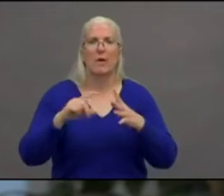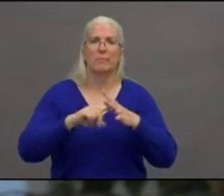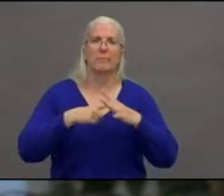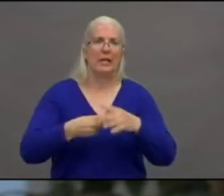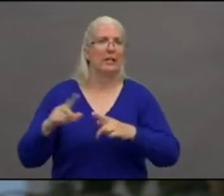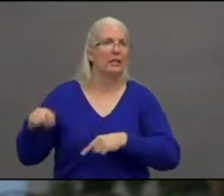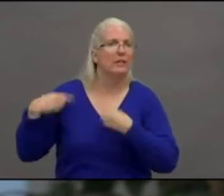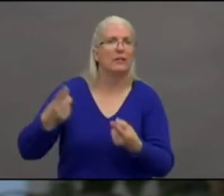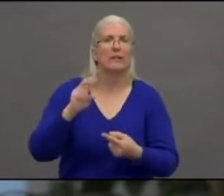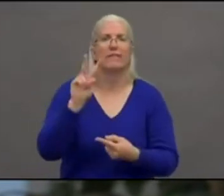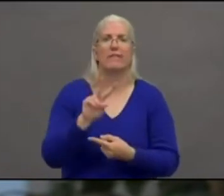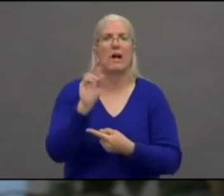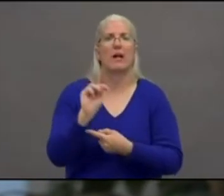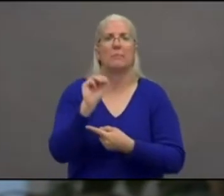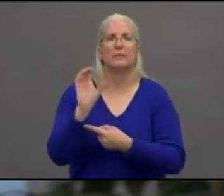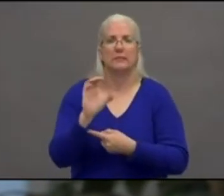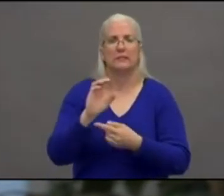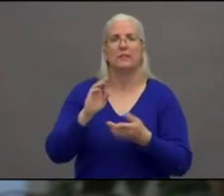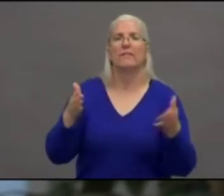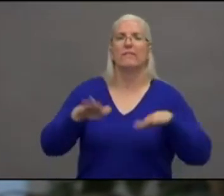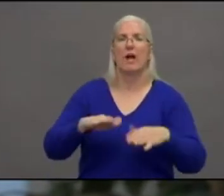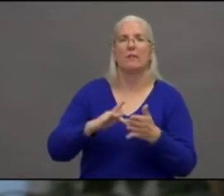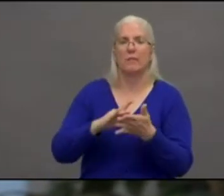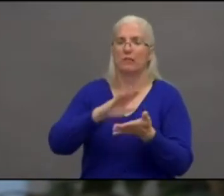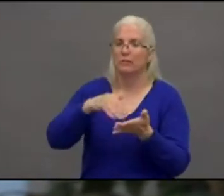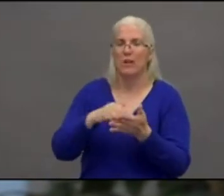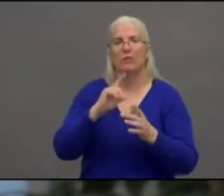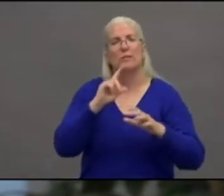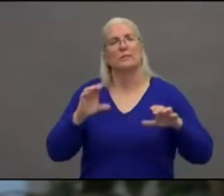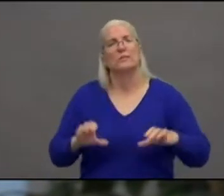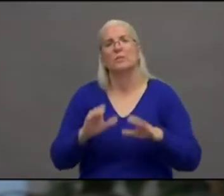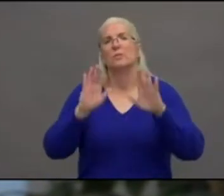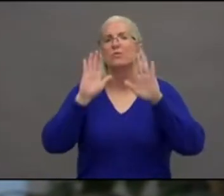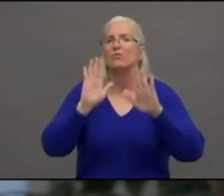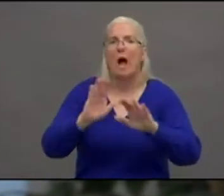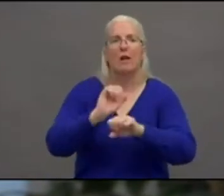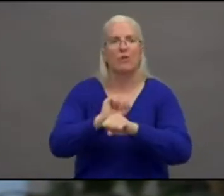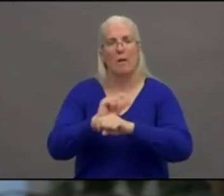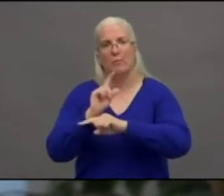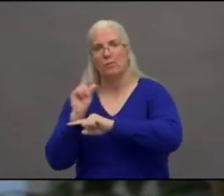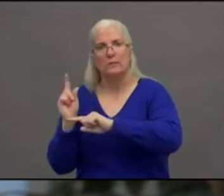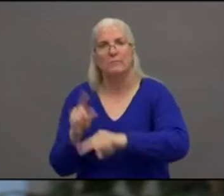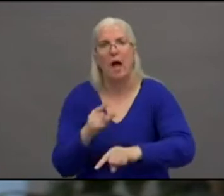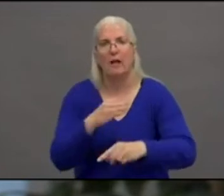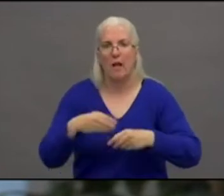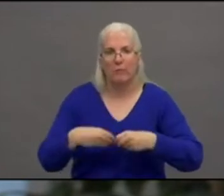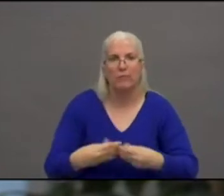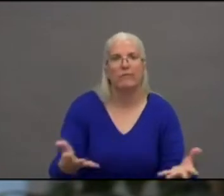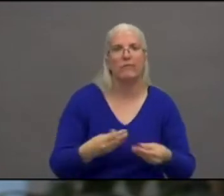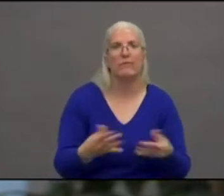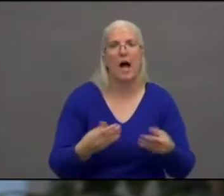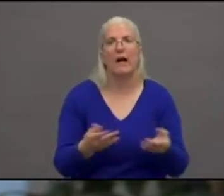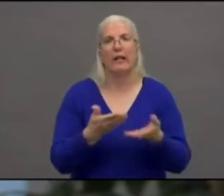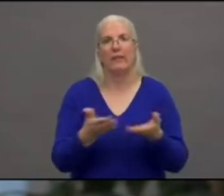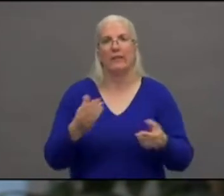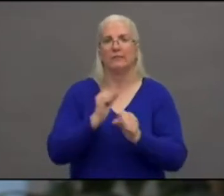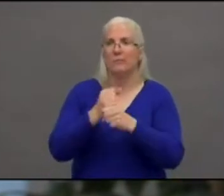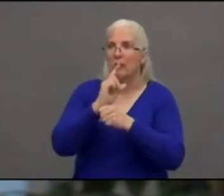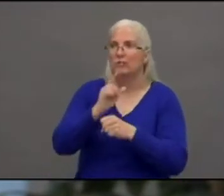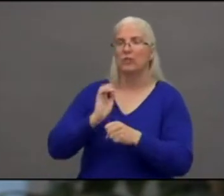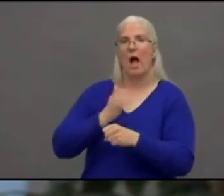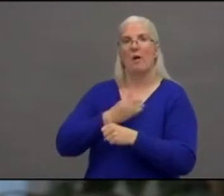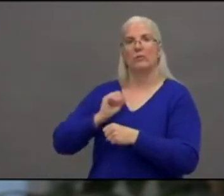job of providing the frontline service providers, frontline workers with proper masks, whether they're N95 masks or